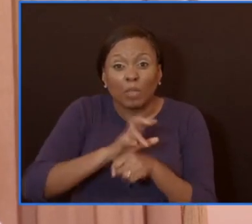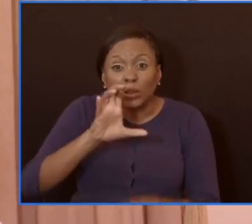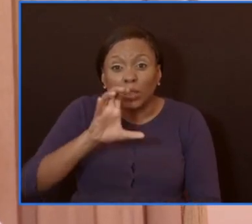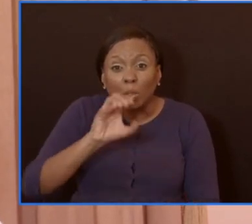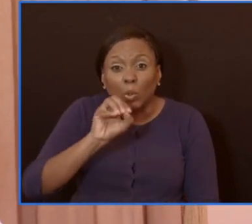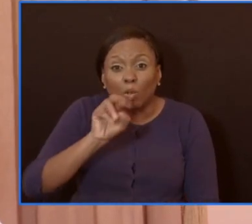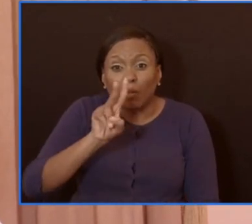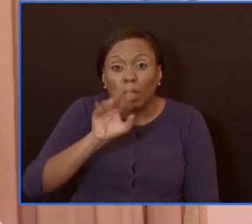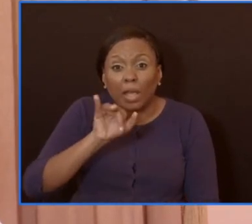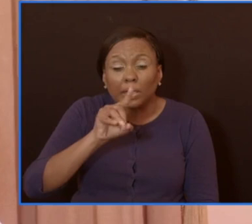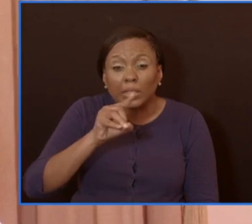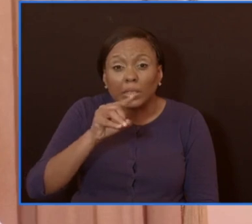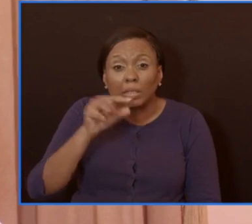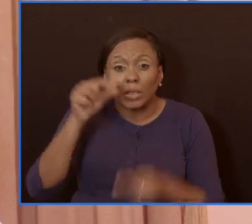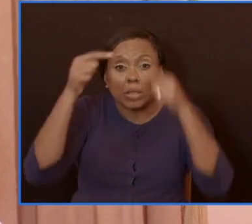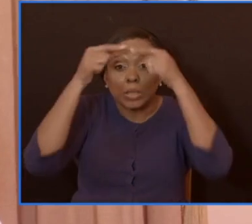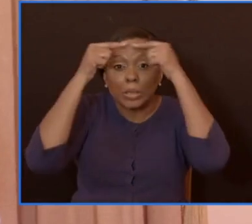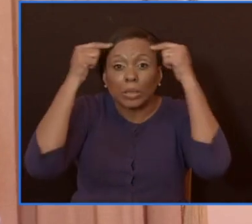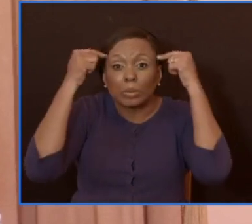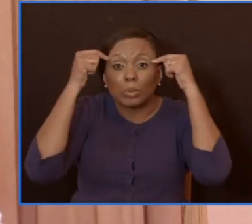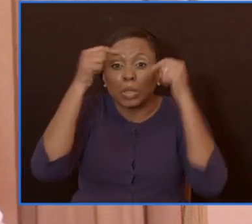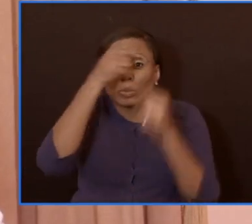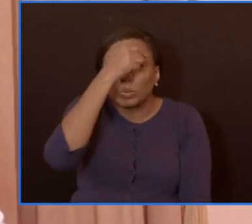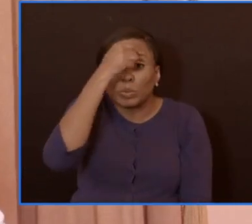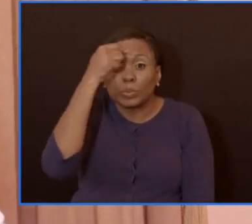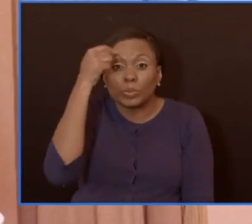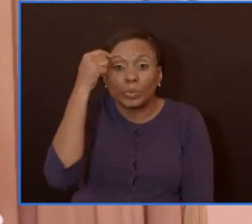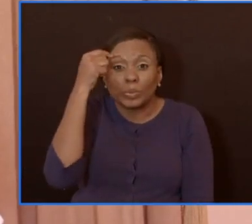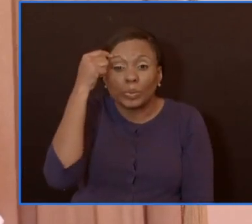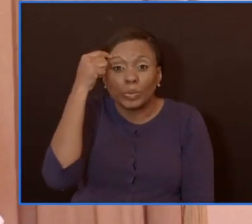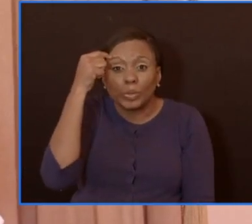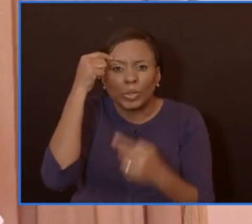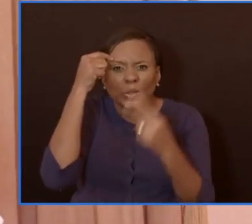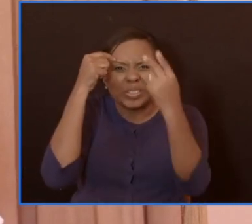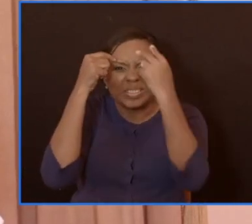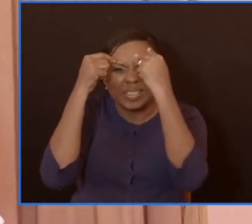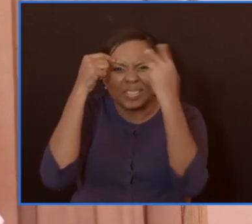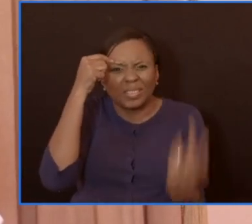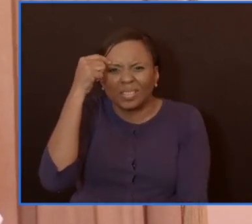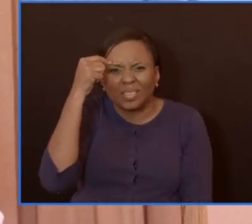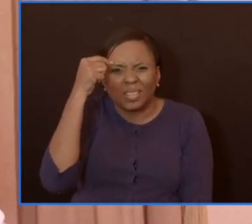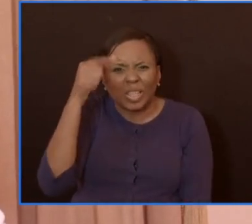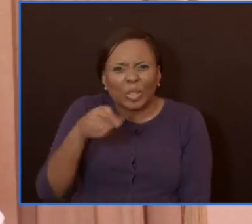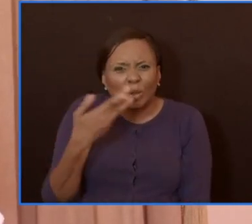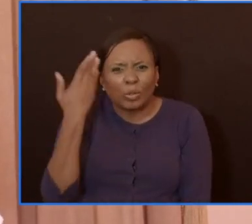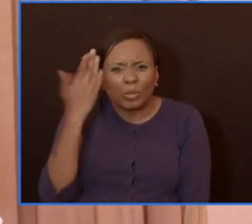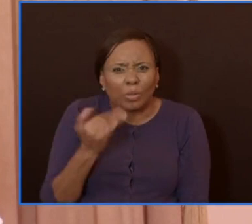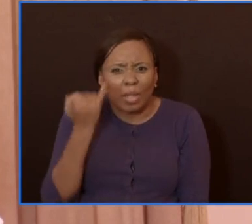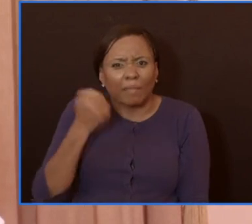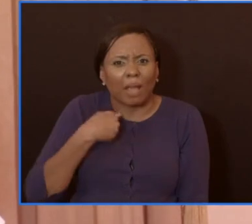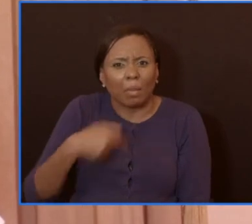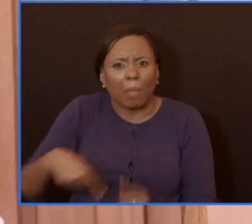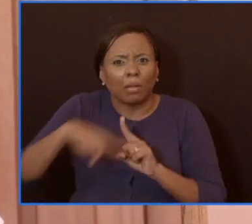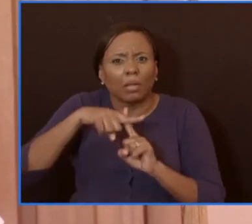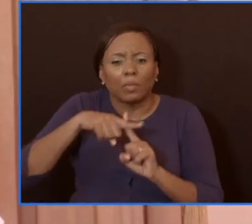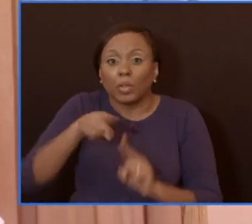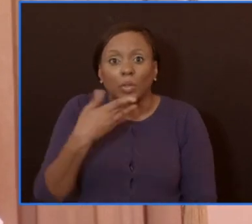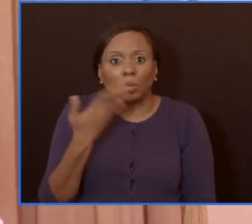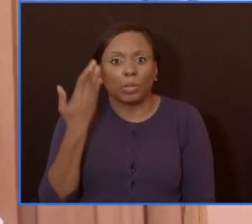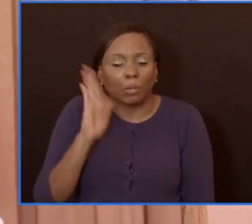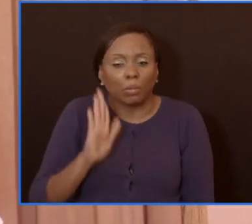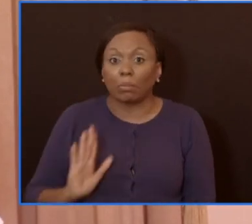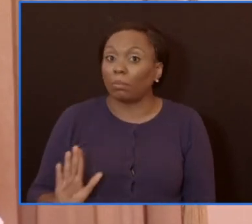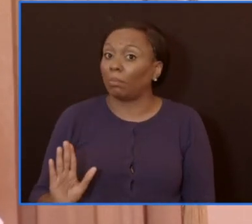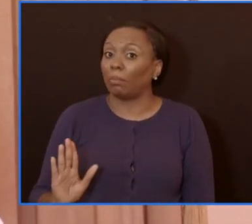yourself and making sure that you treat yourself as being COVID positive and everyone else around you as being COVID